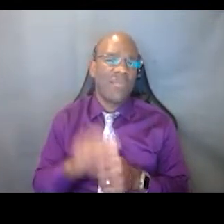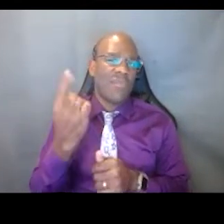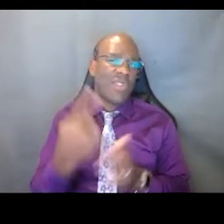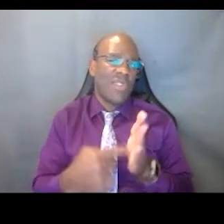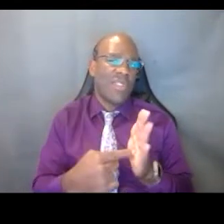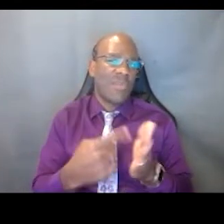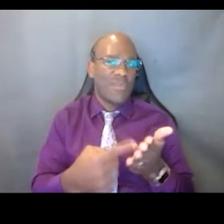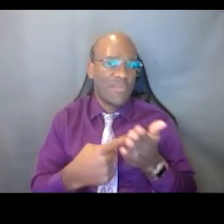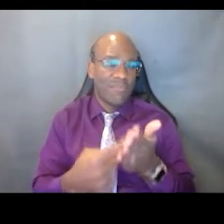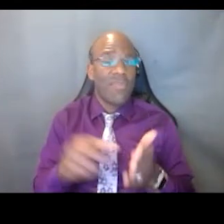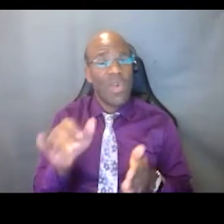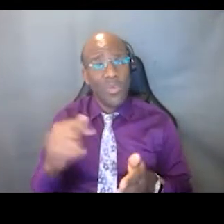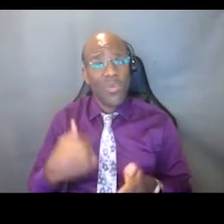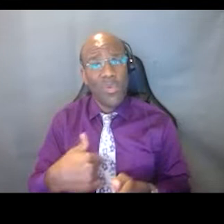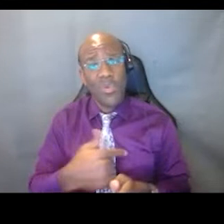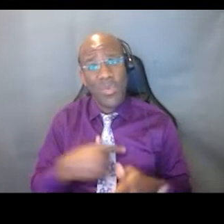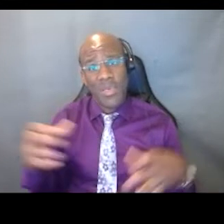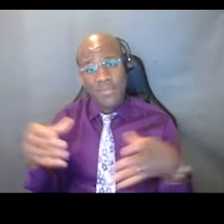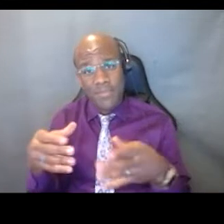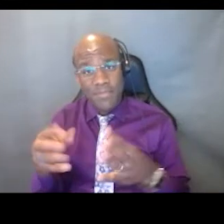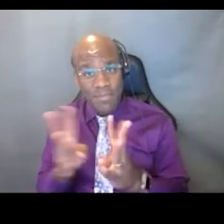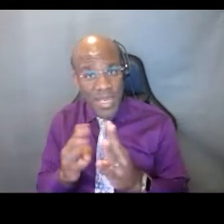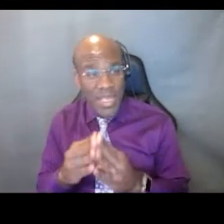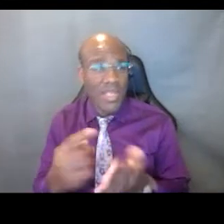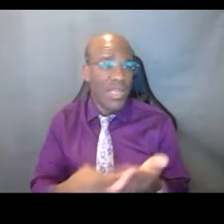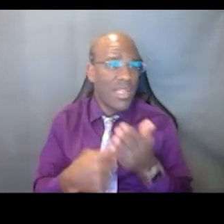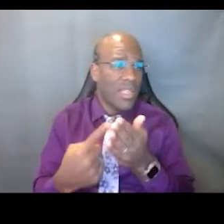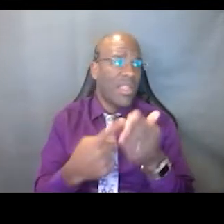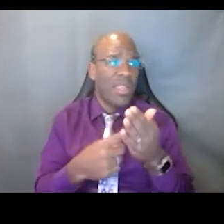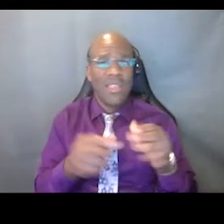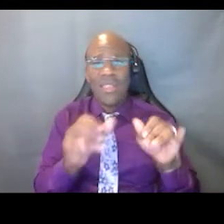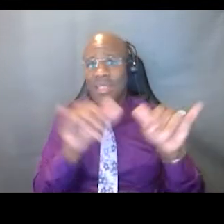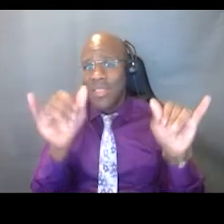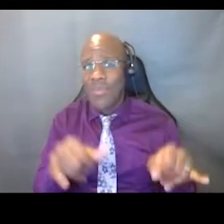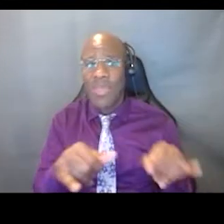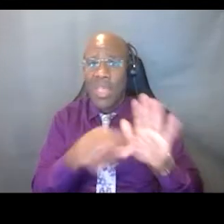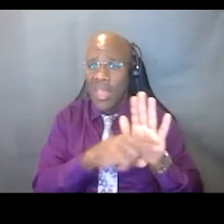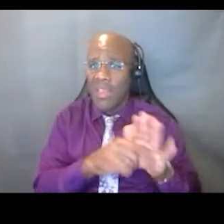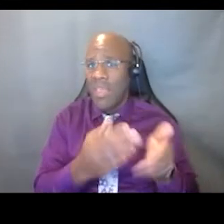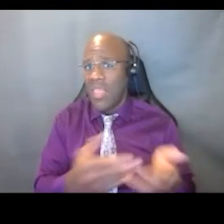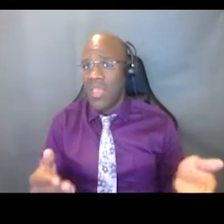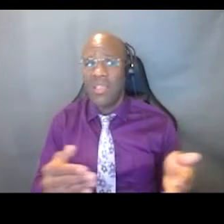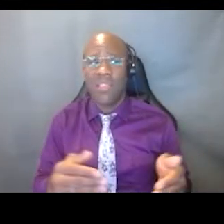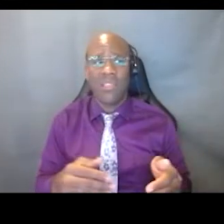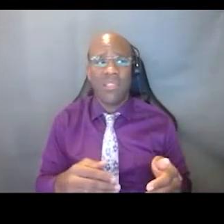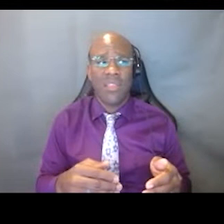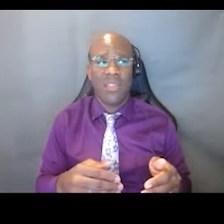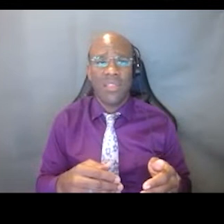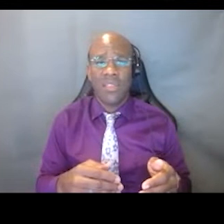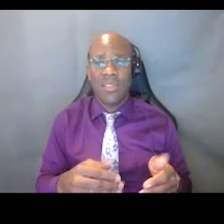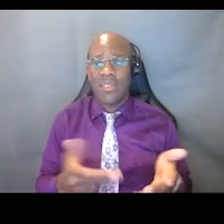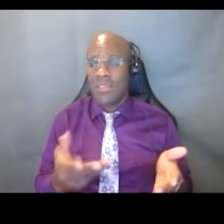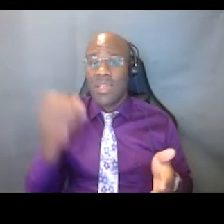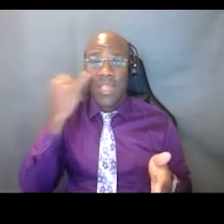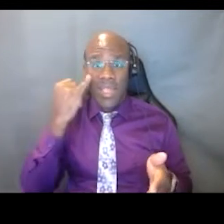things, that systemic things that are happening in regards to our loved one, along with their disability, along with the fact that, you know, if